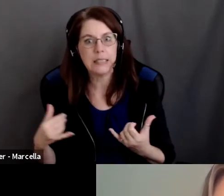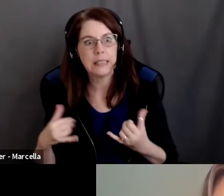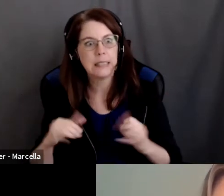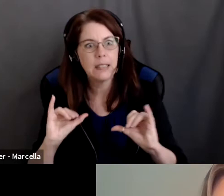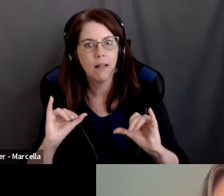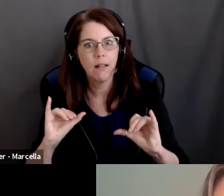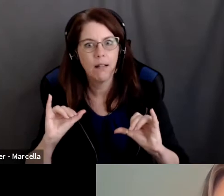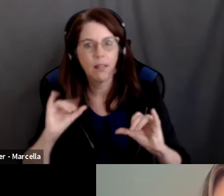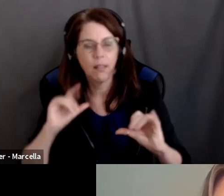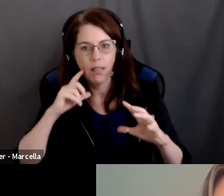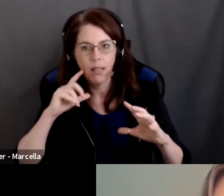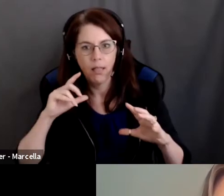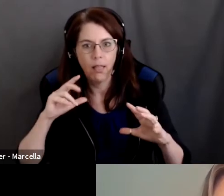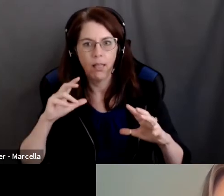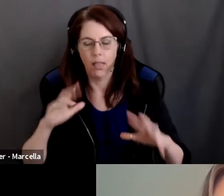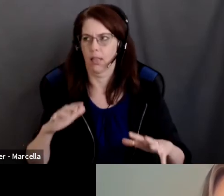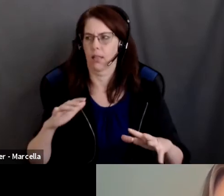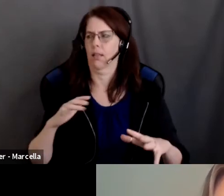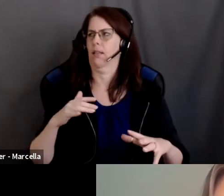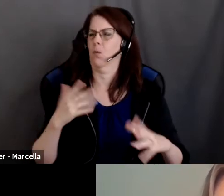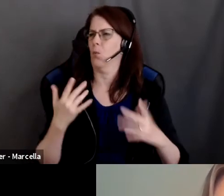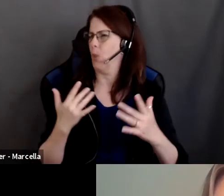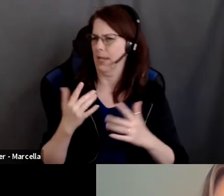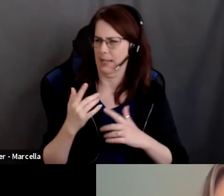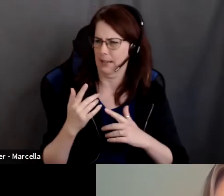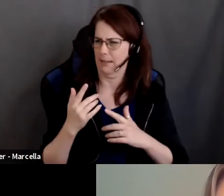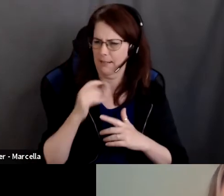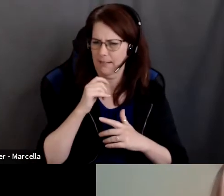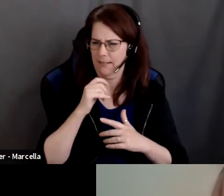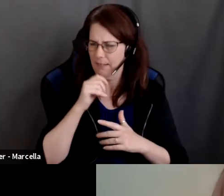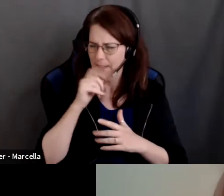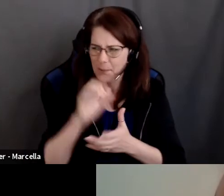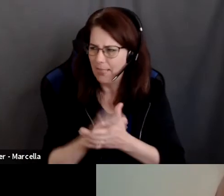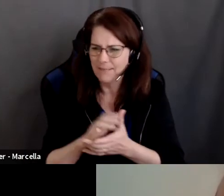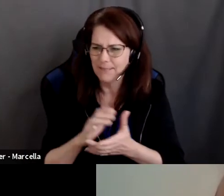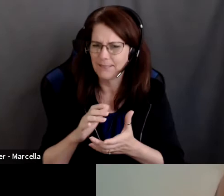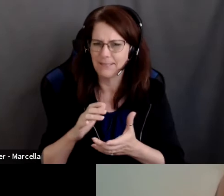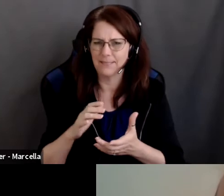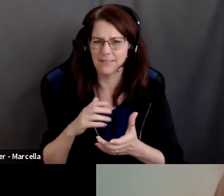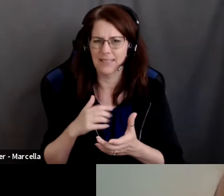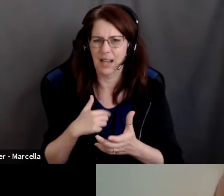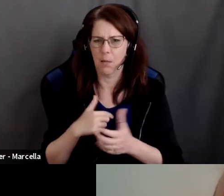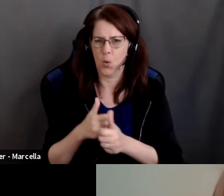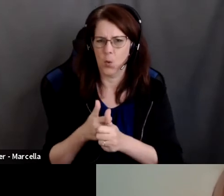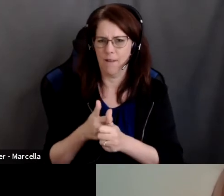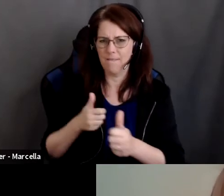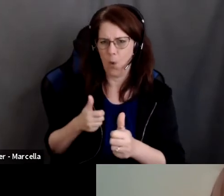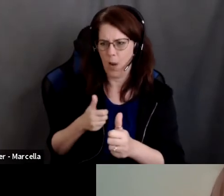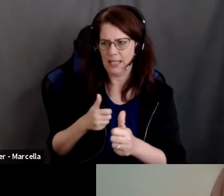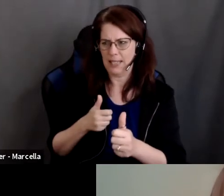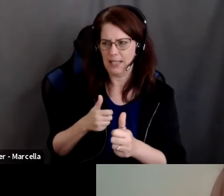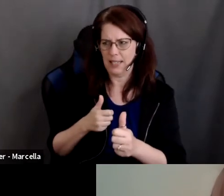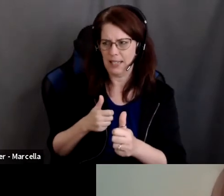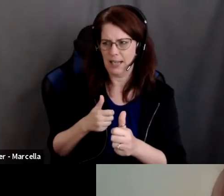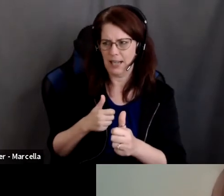that disbelief. And I'm kind of going to avoid this,